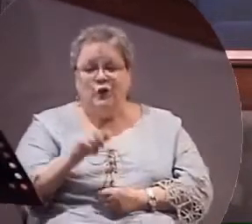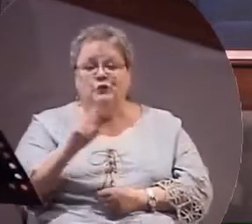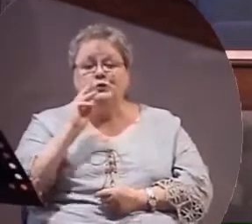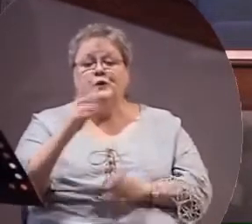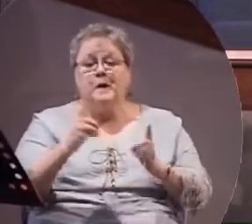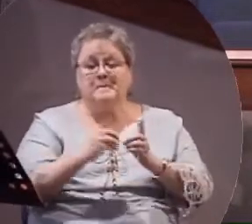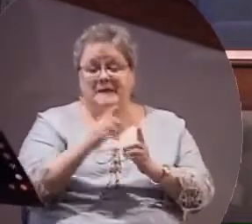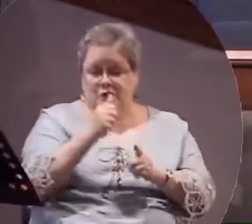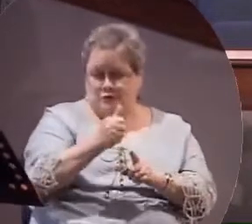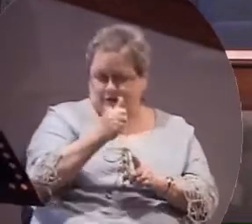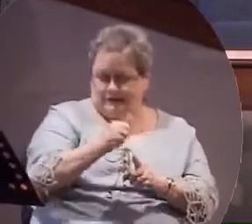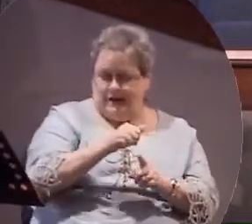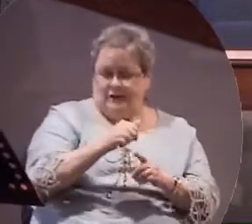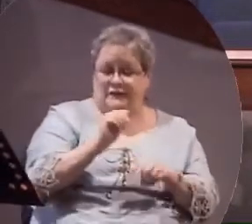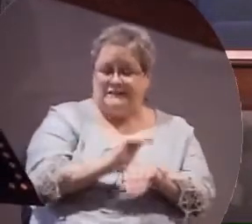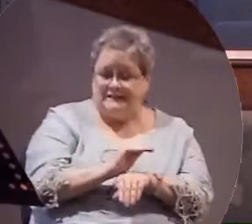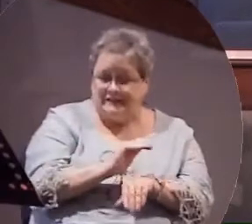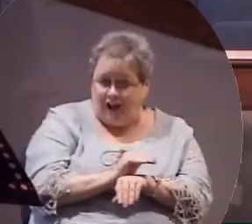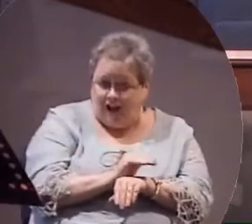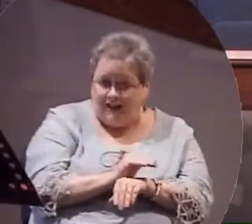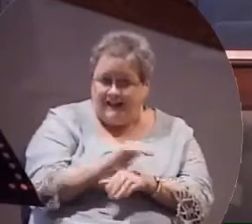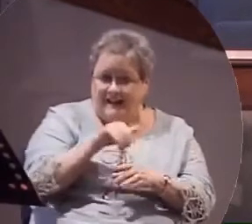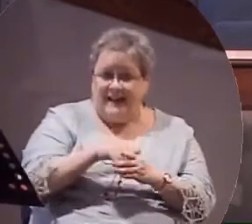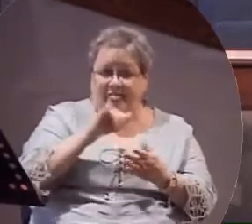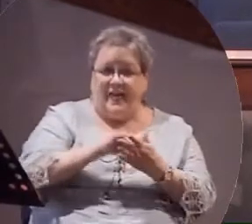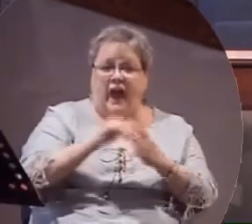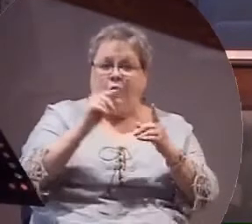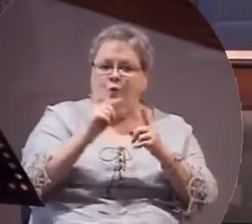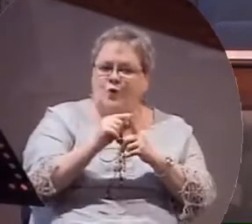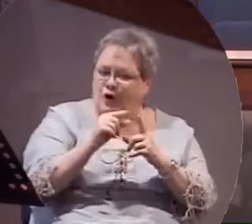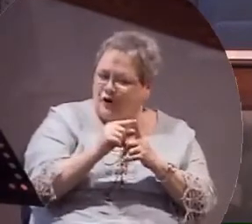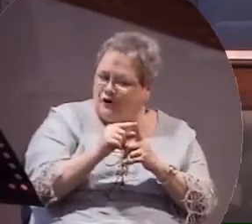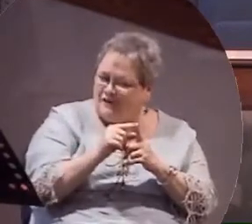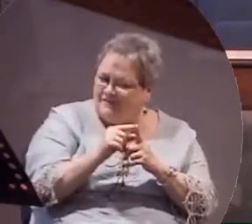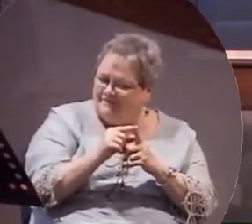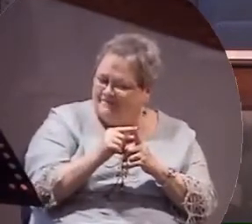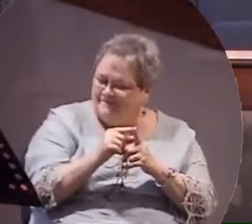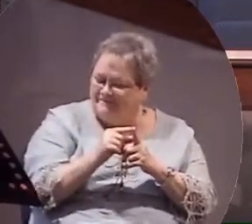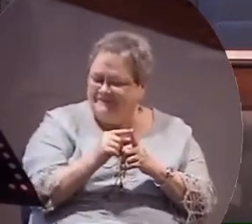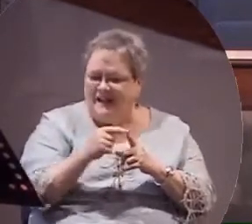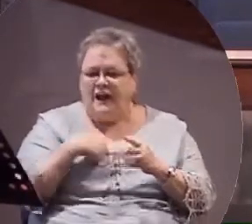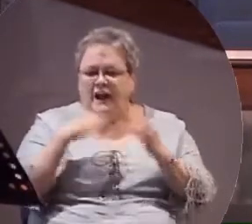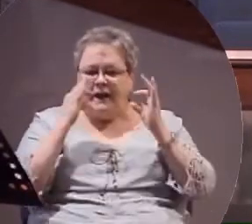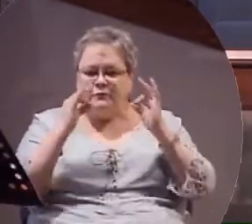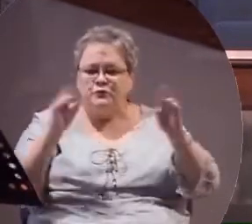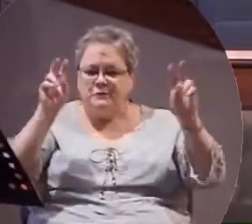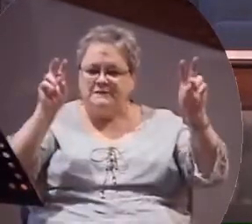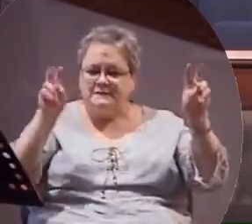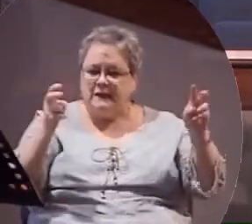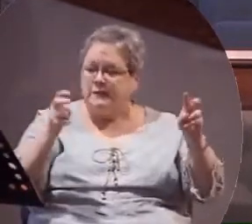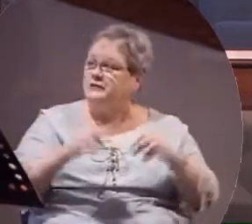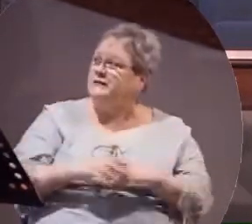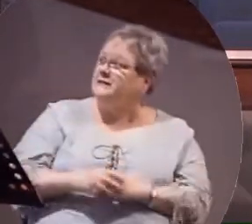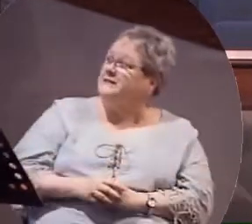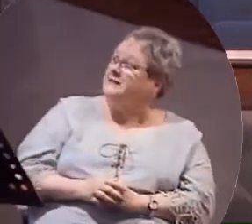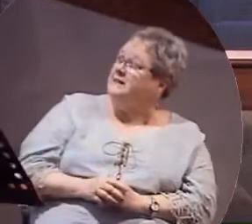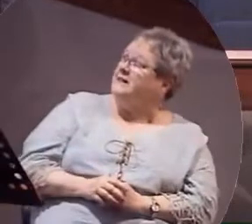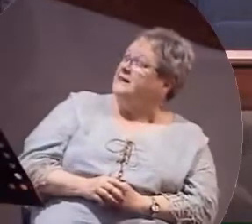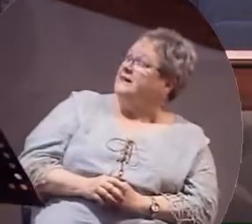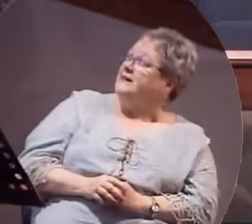meet yourself in that word. In fact, tonight I'm preaching on this subject right here. I'm preaching